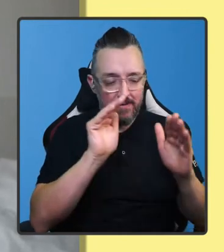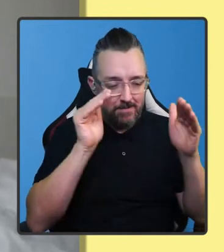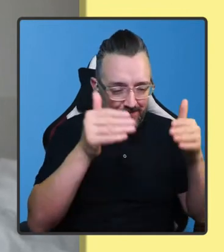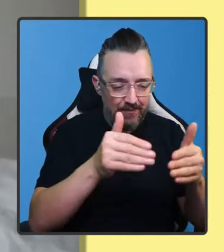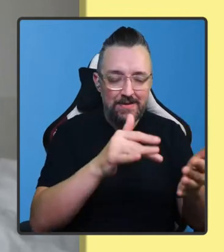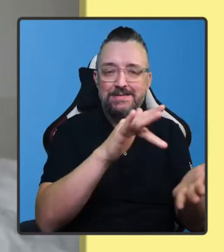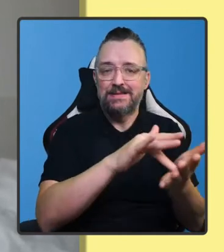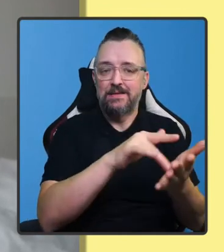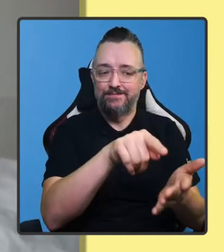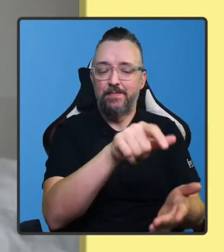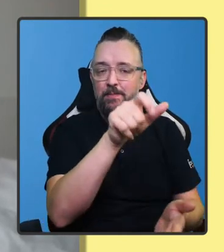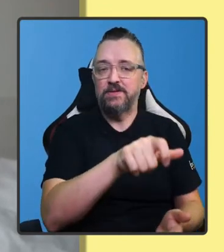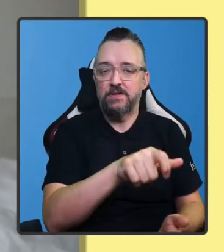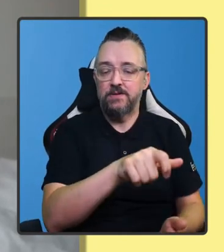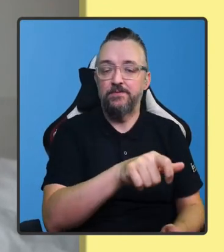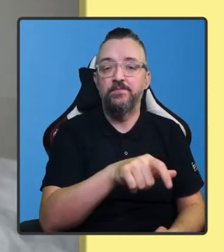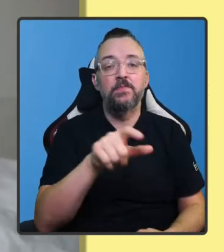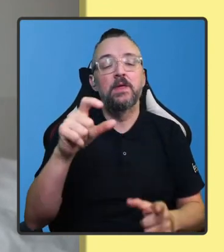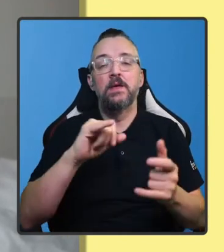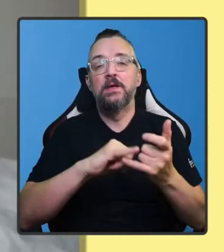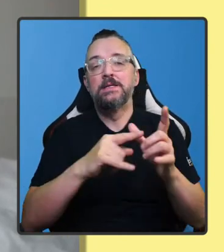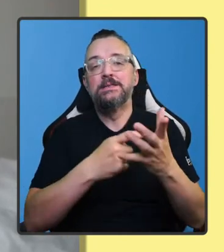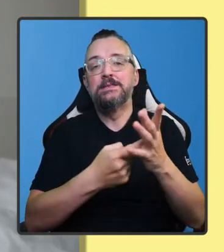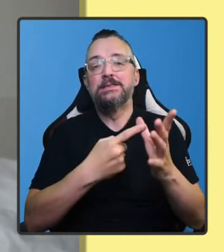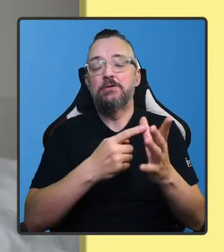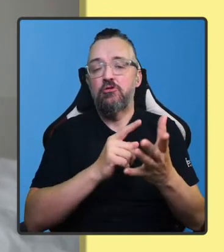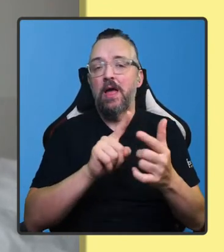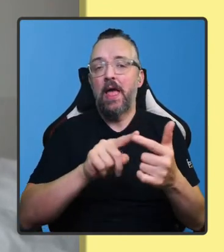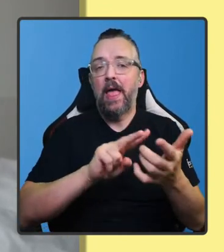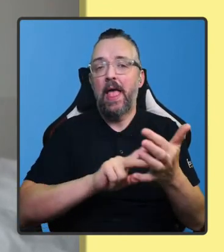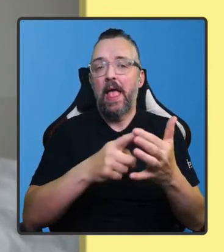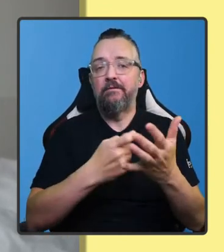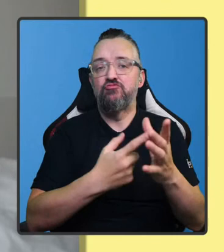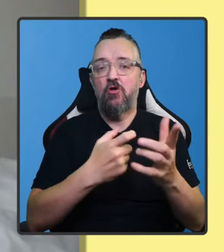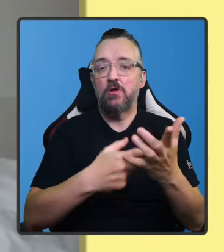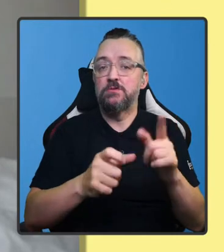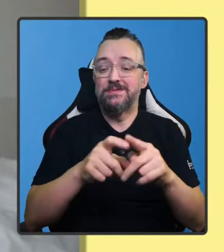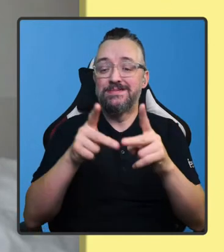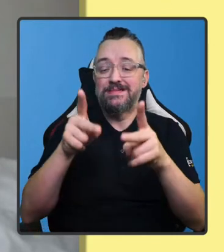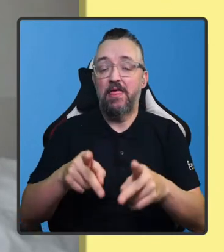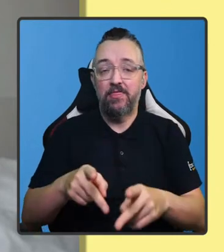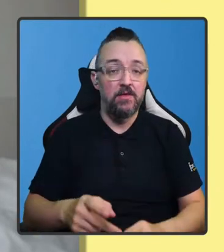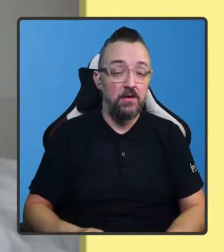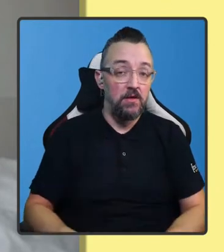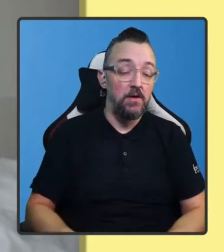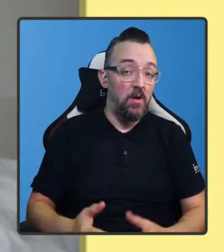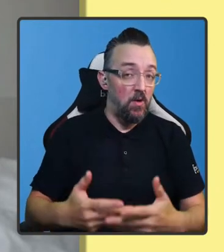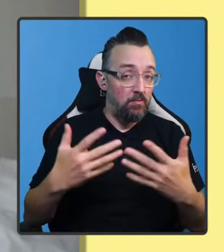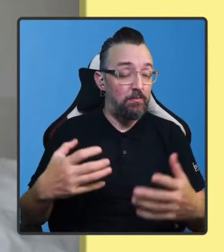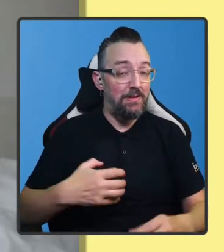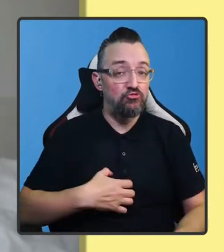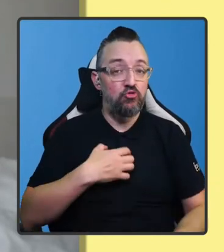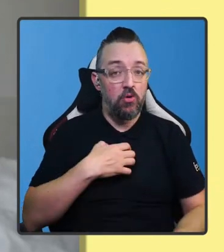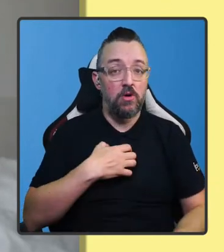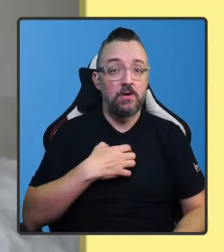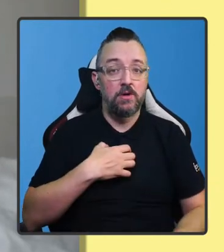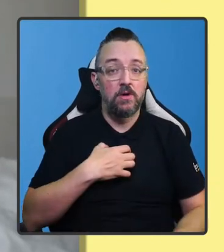The death of Sarah Everard really shocked the nation. No one should be afraid of the people that are supposed to be there for our